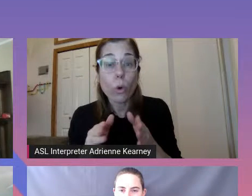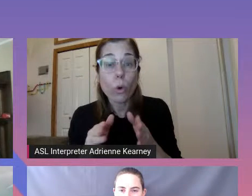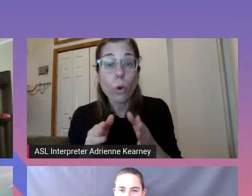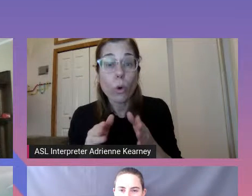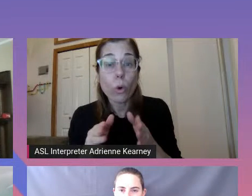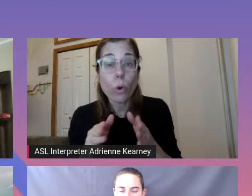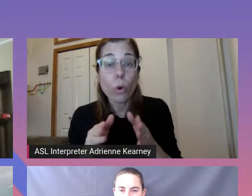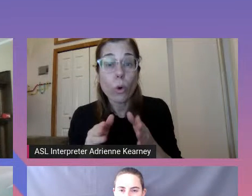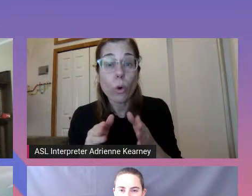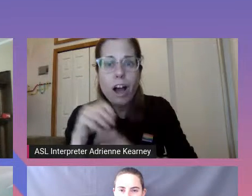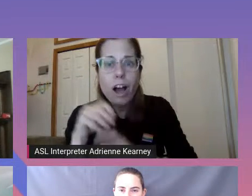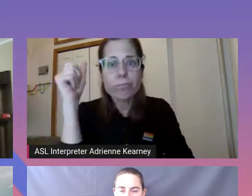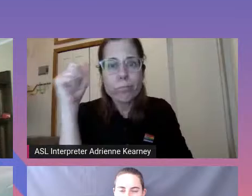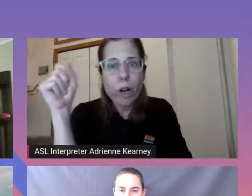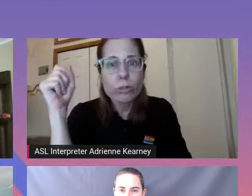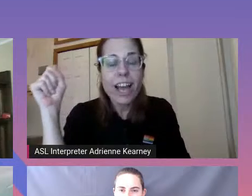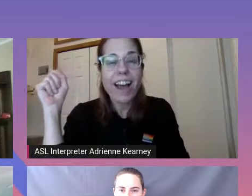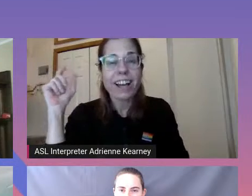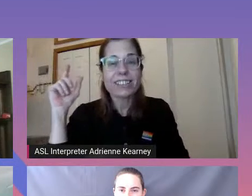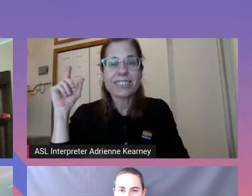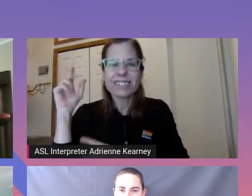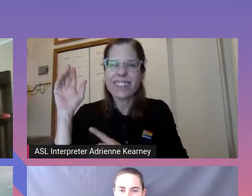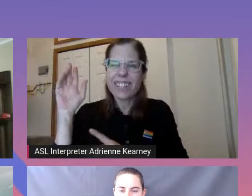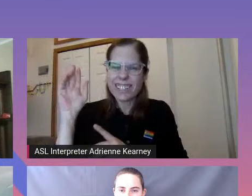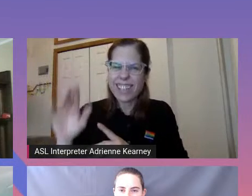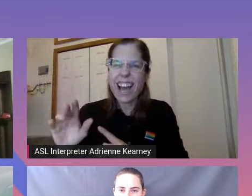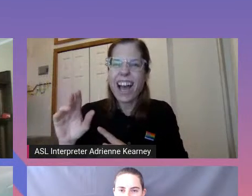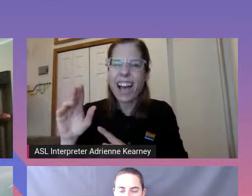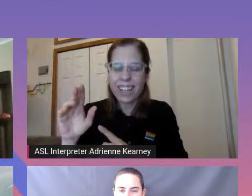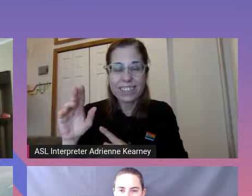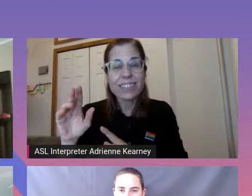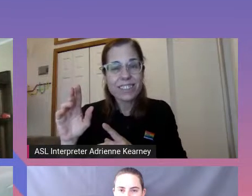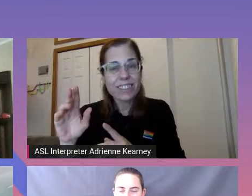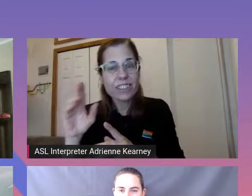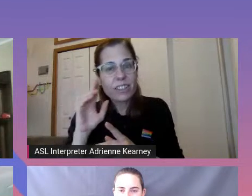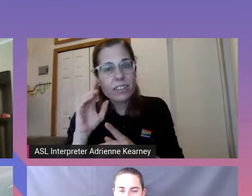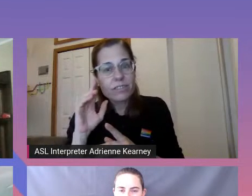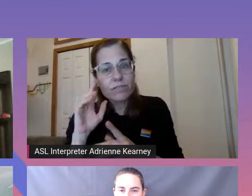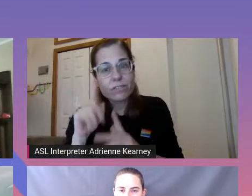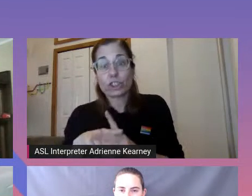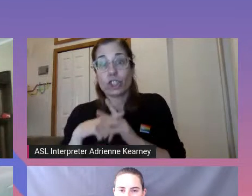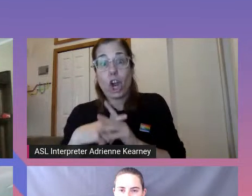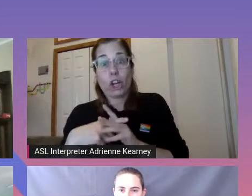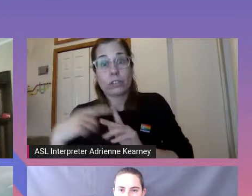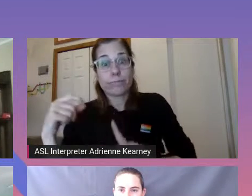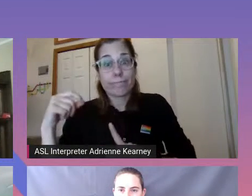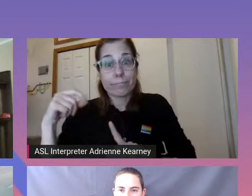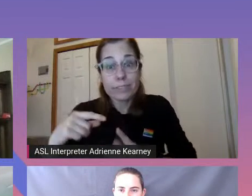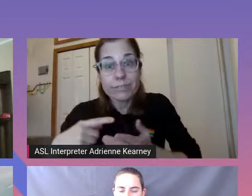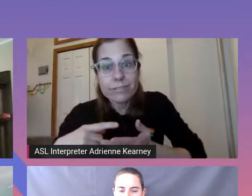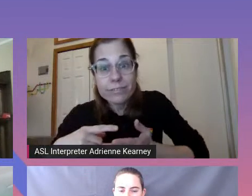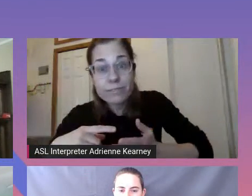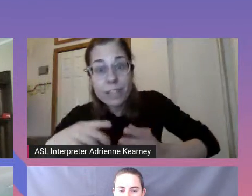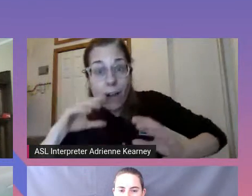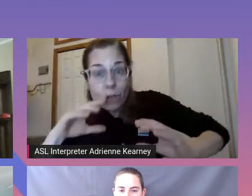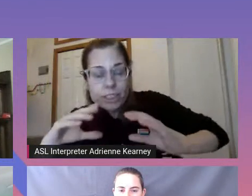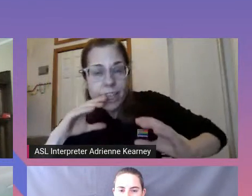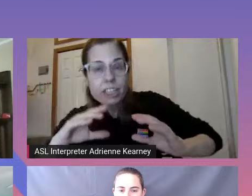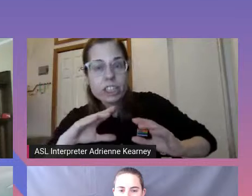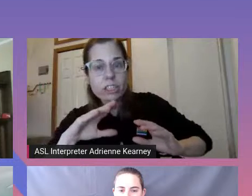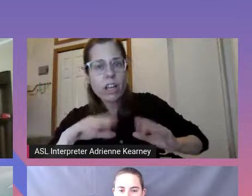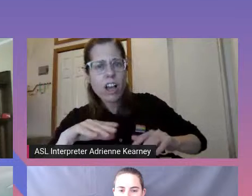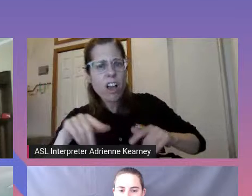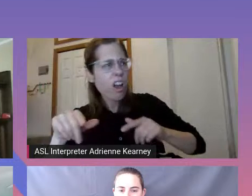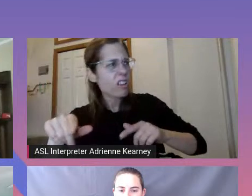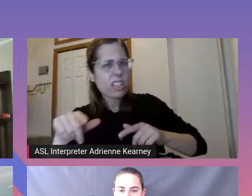moments where we come together and we say, like, you know what? This change actually might be possible because of these folks that are doing this work, because it's what they love to